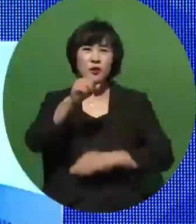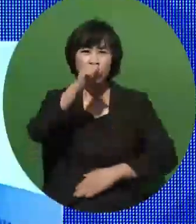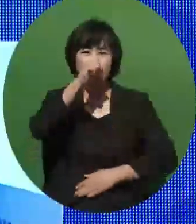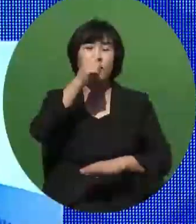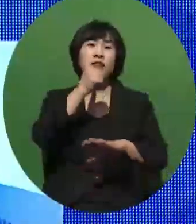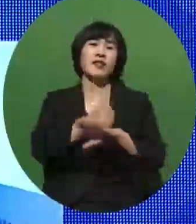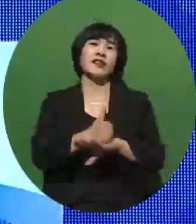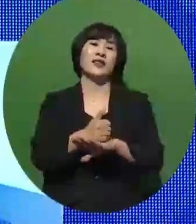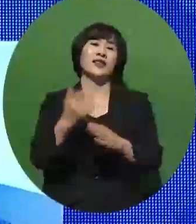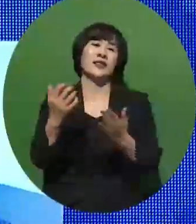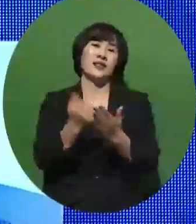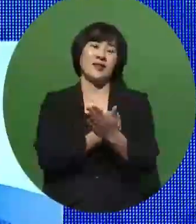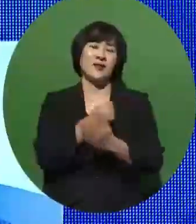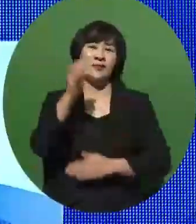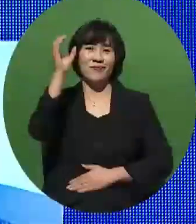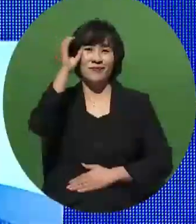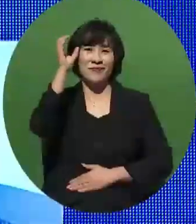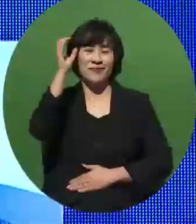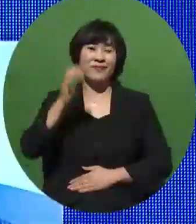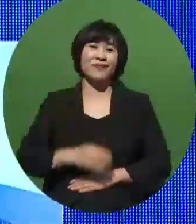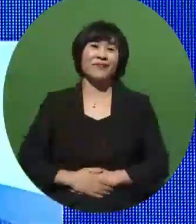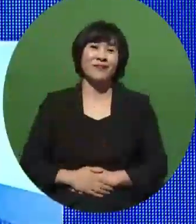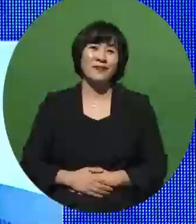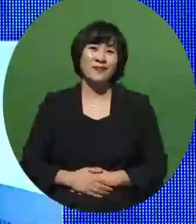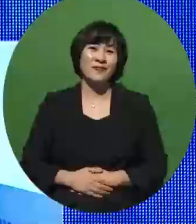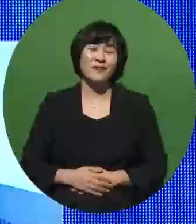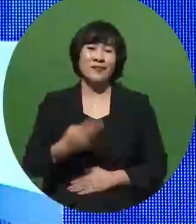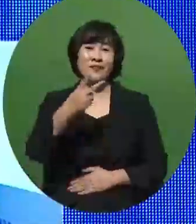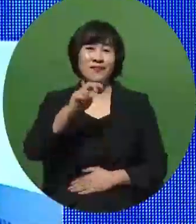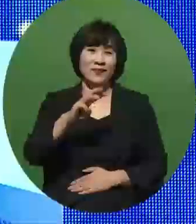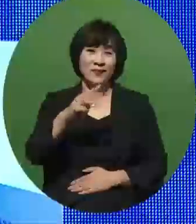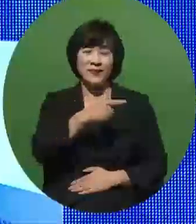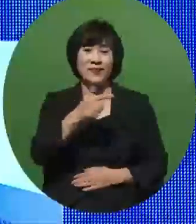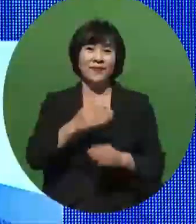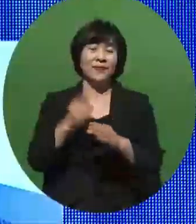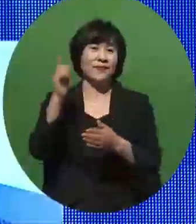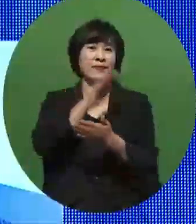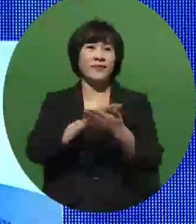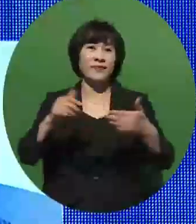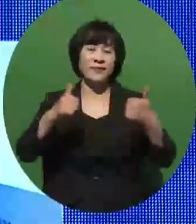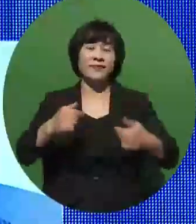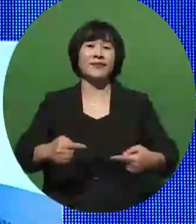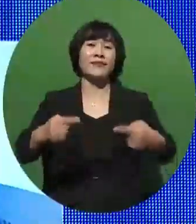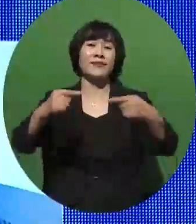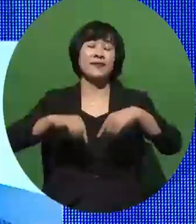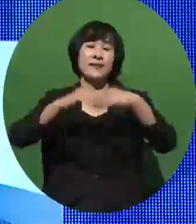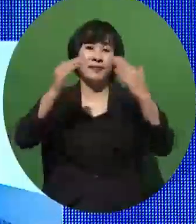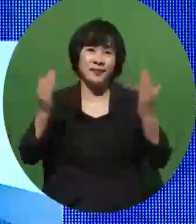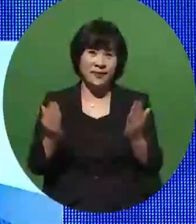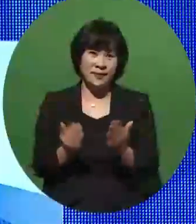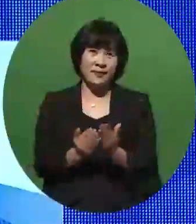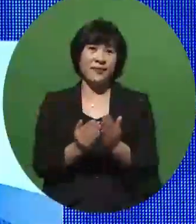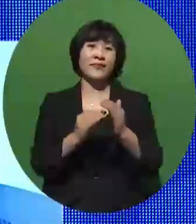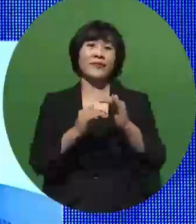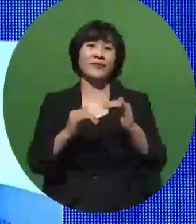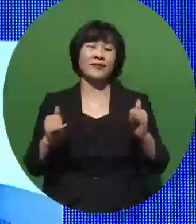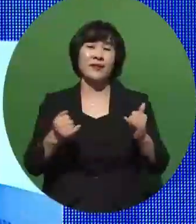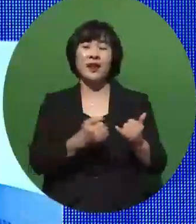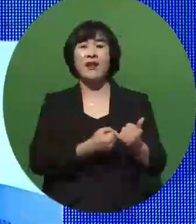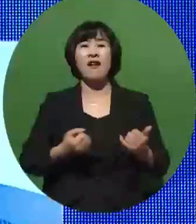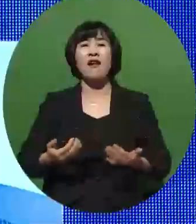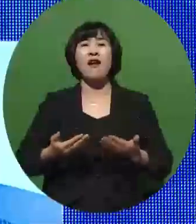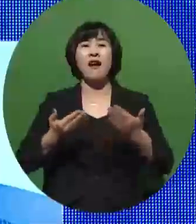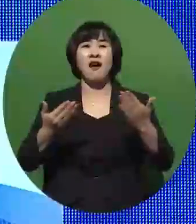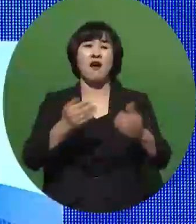and global peace, saving both humanity and our planet. I extend